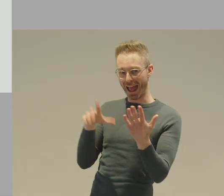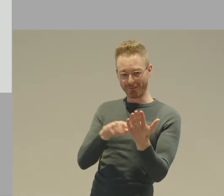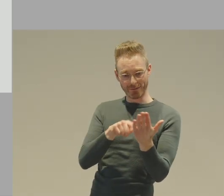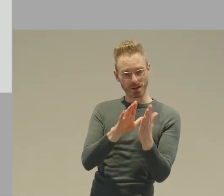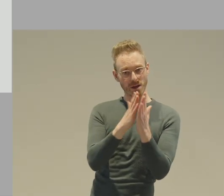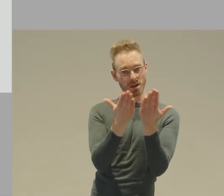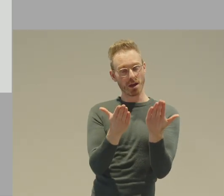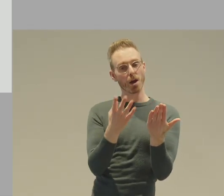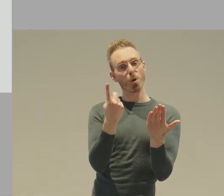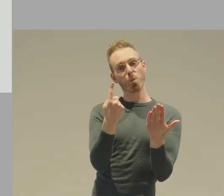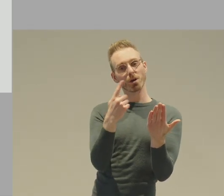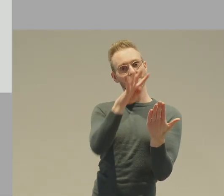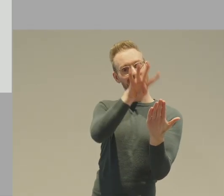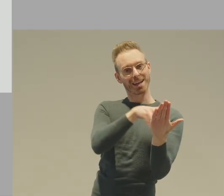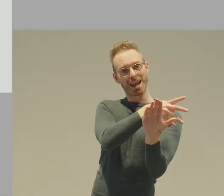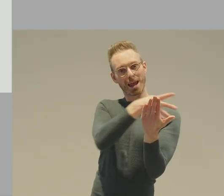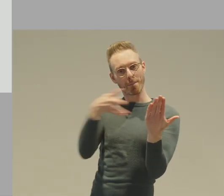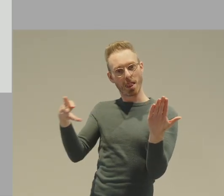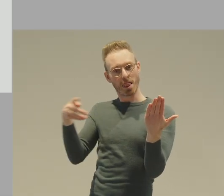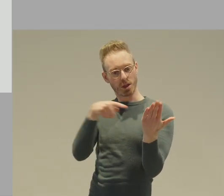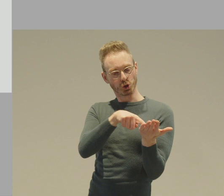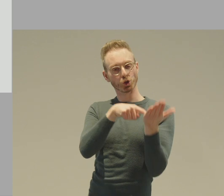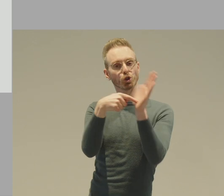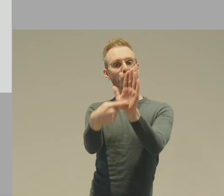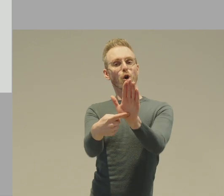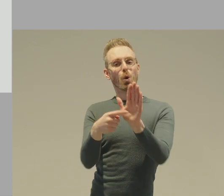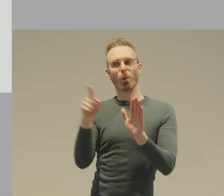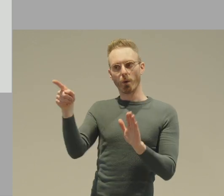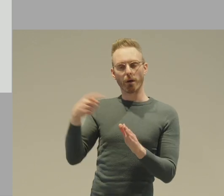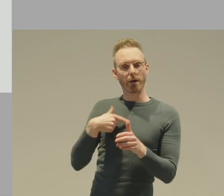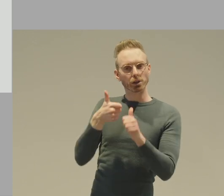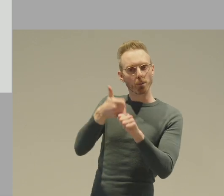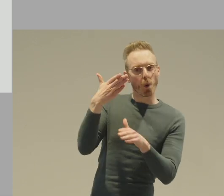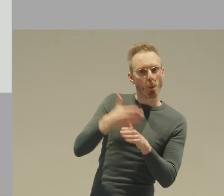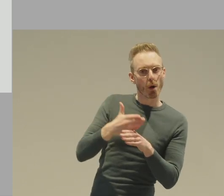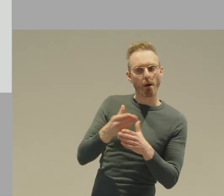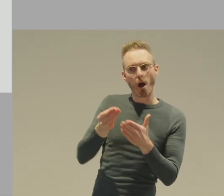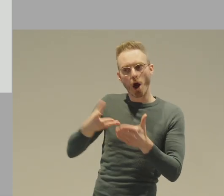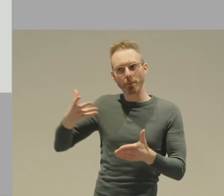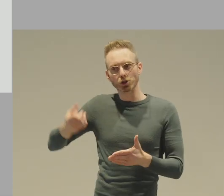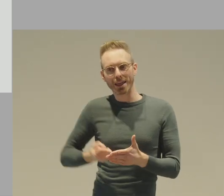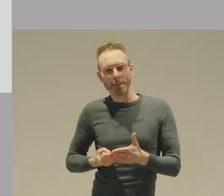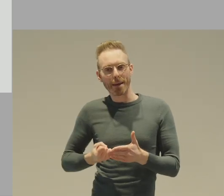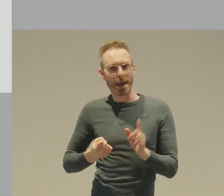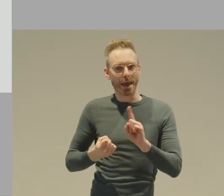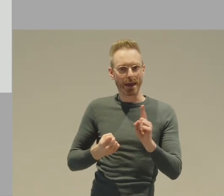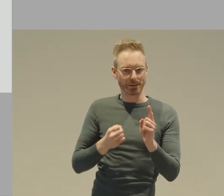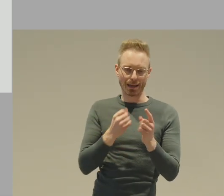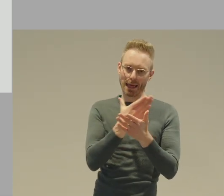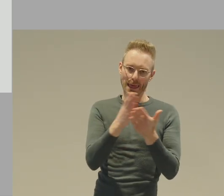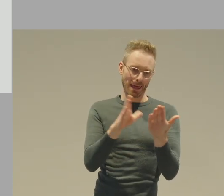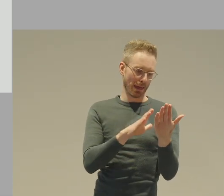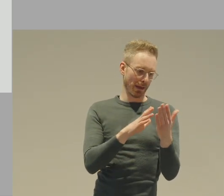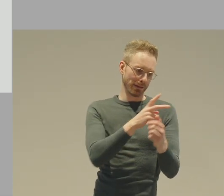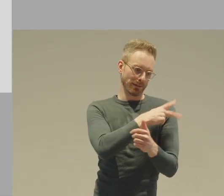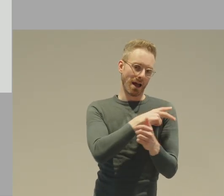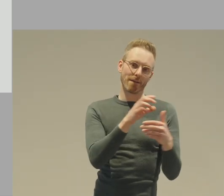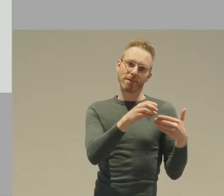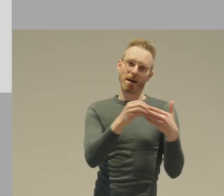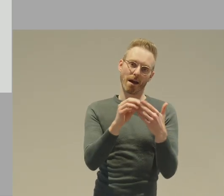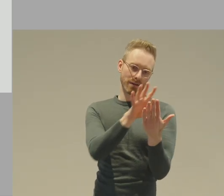that table, refer to it, and try and have an idea of which type of support worker you're talking about. Use it for hourly rates. There's the link to the